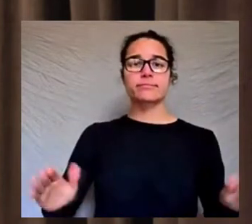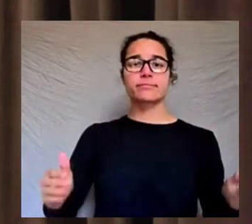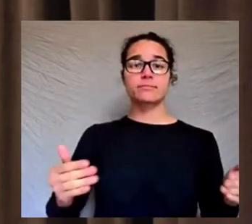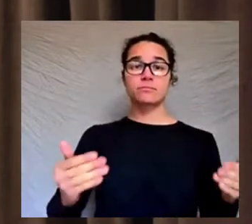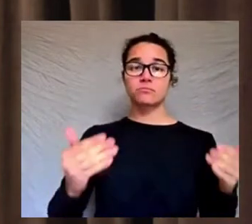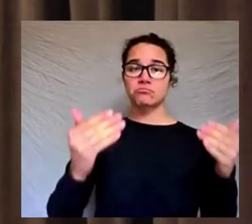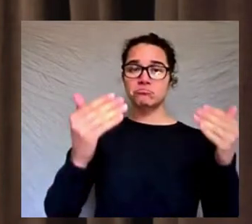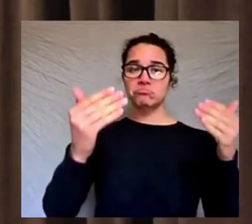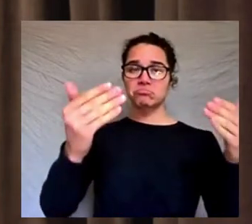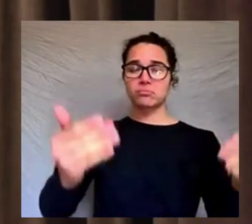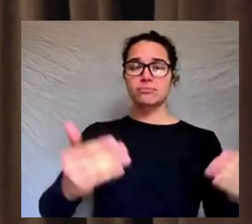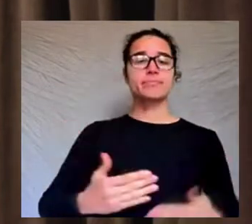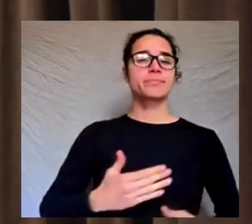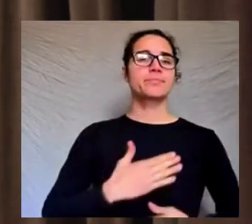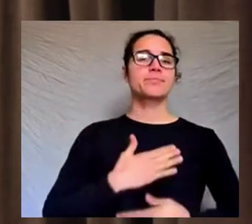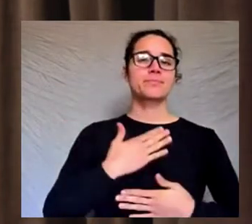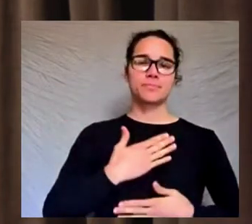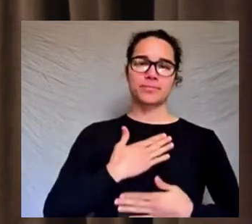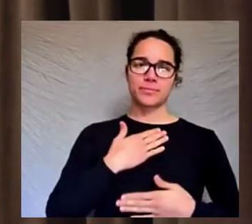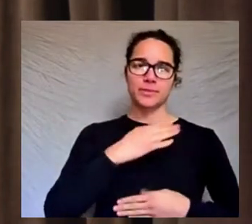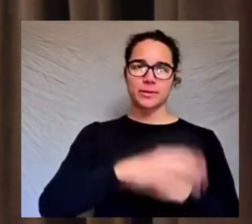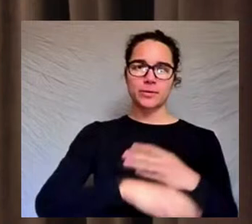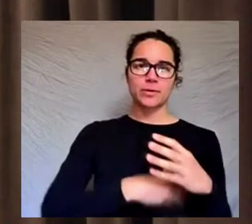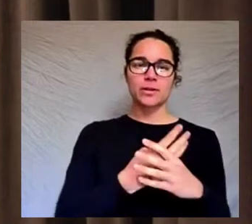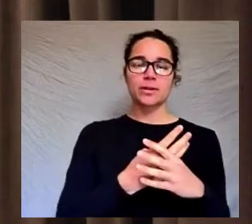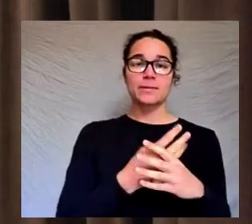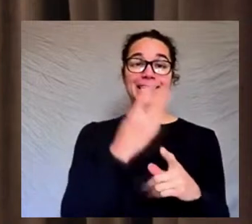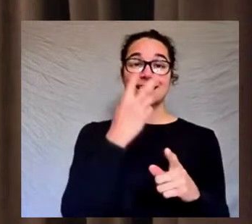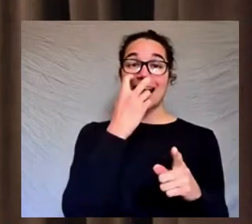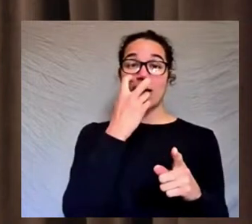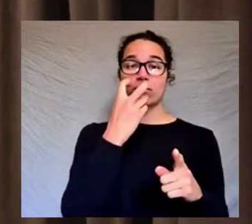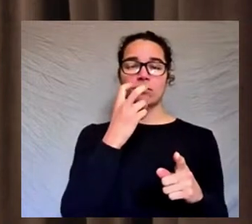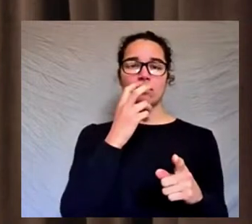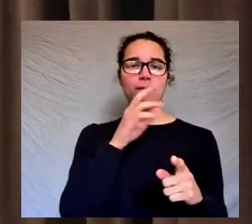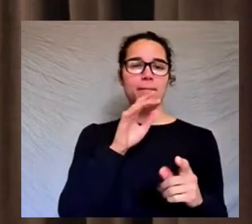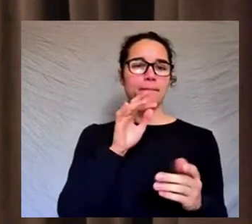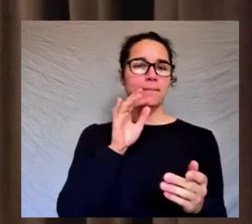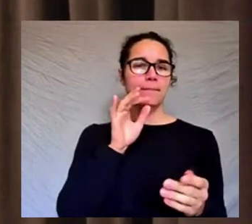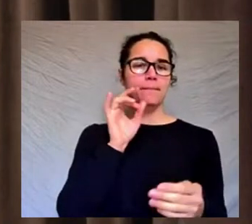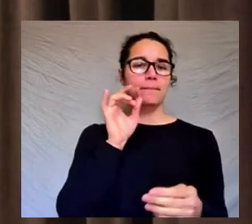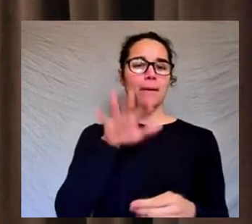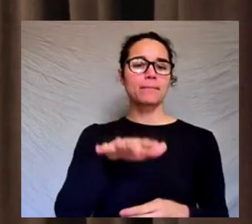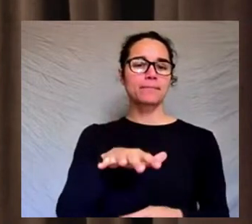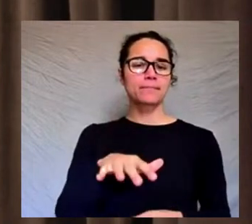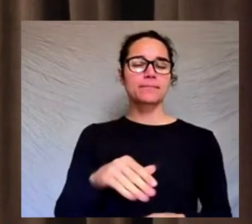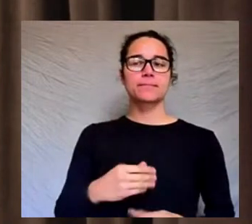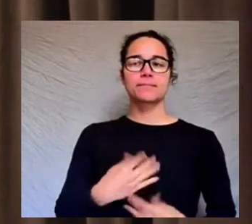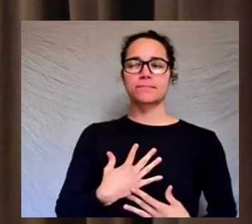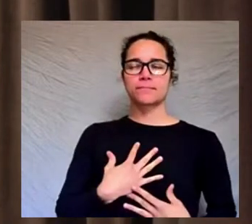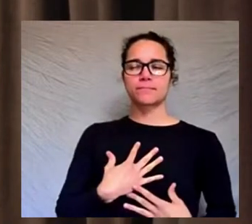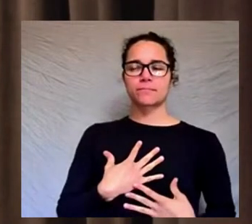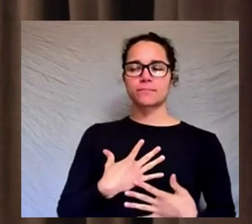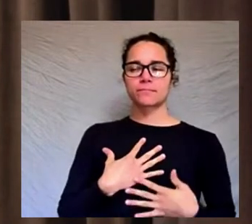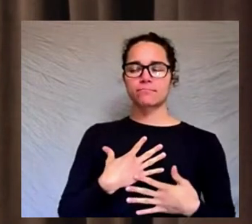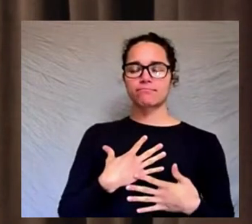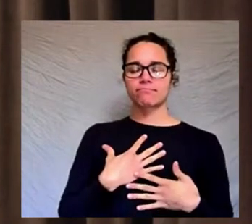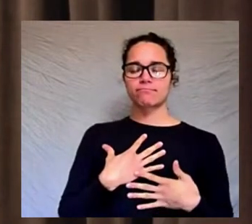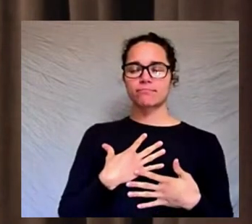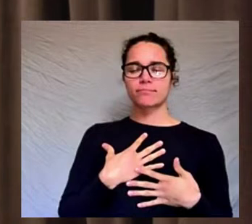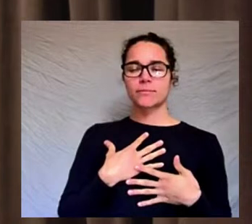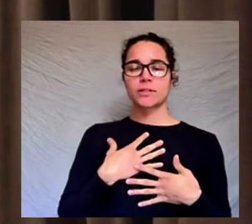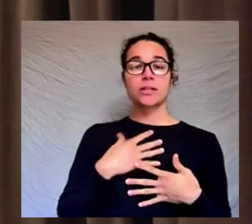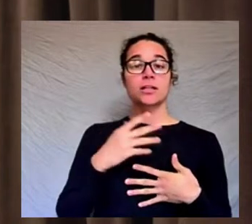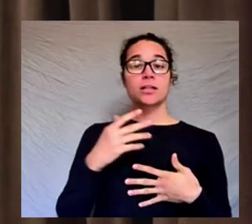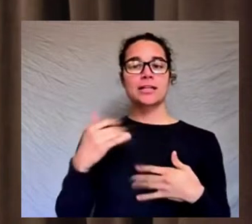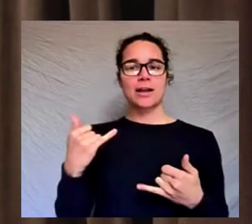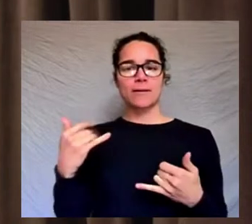in that world. But then doubt creeps in, followed by fear and greed and envy.